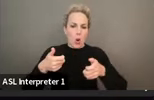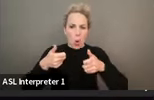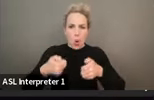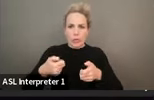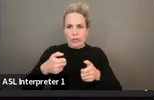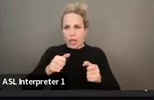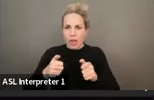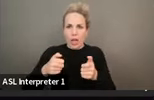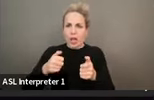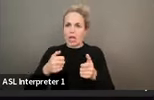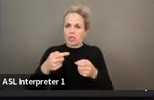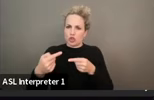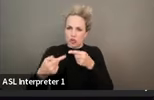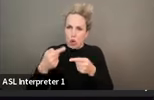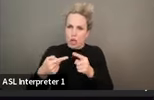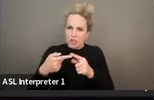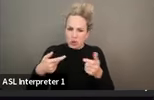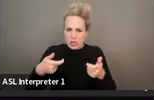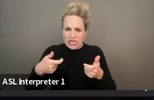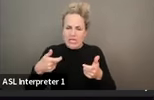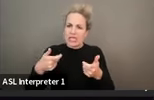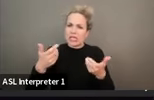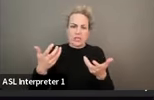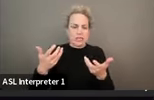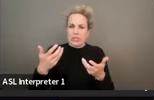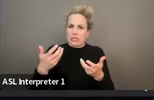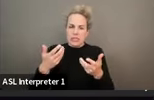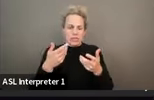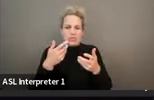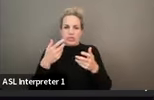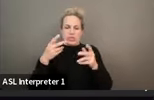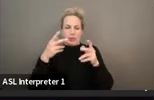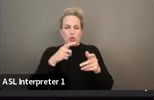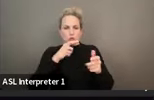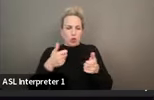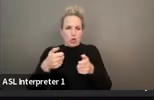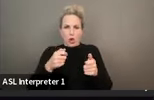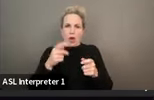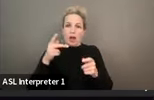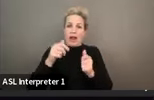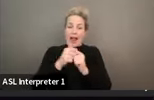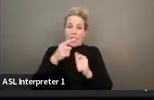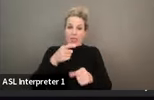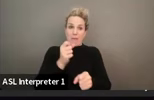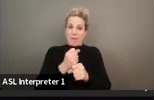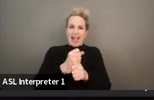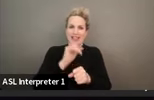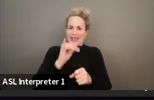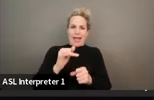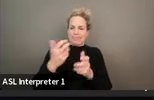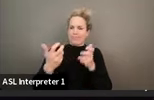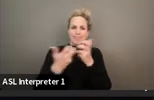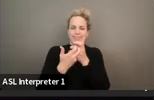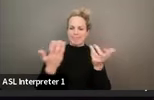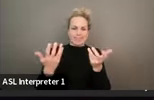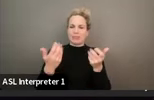manipulating the buttons and joysticks in the current way that the controllers from these manufacturers produce, we're